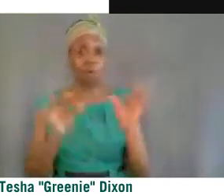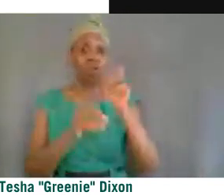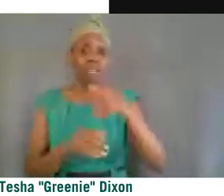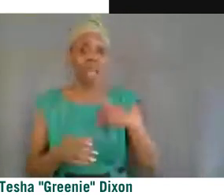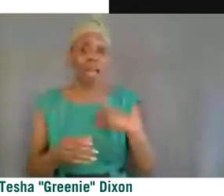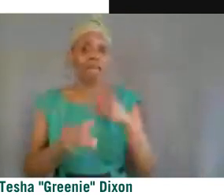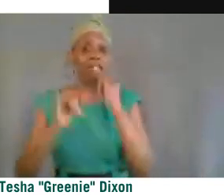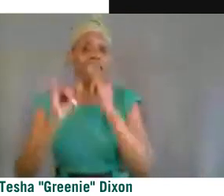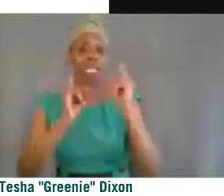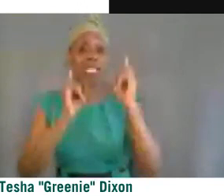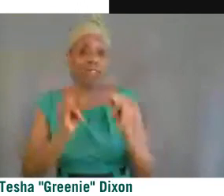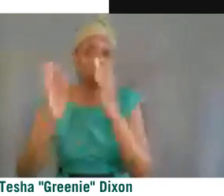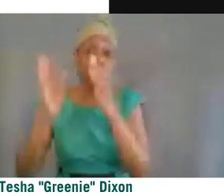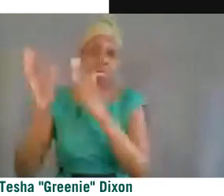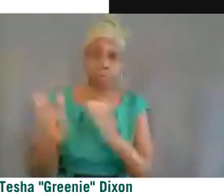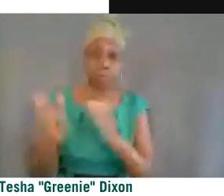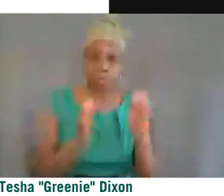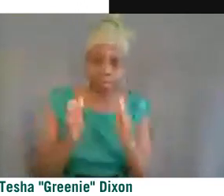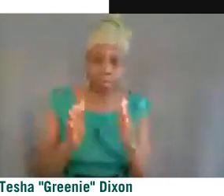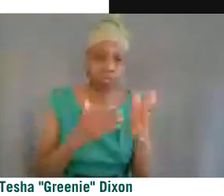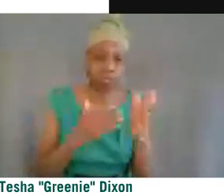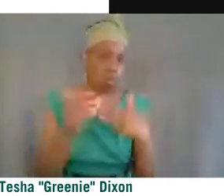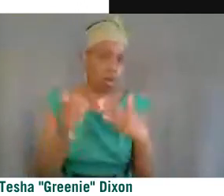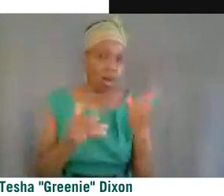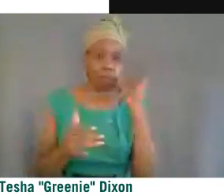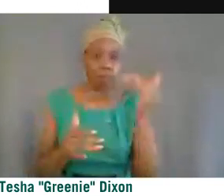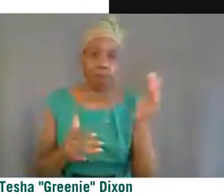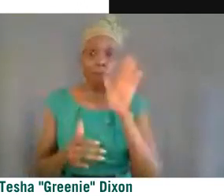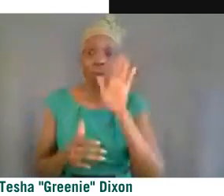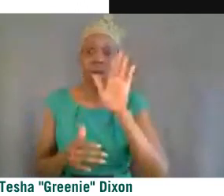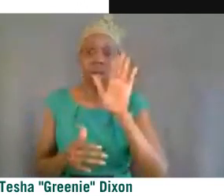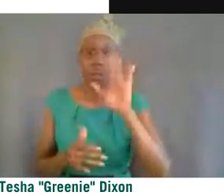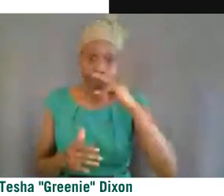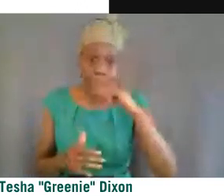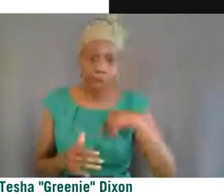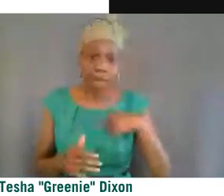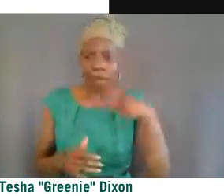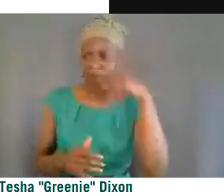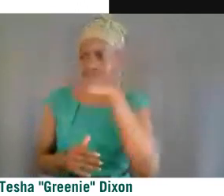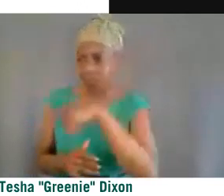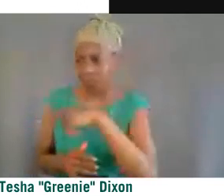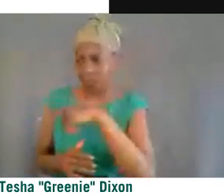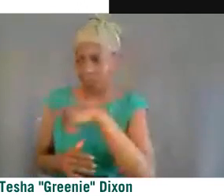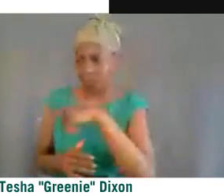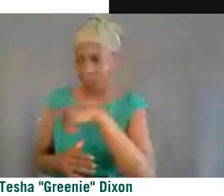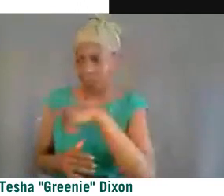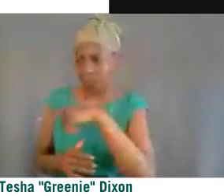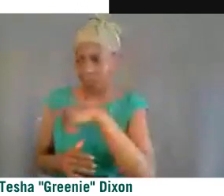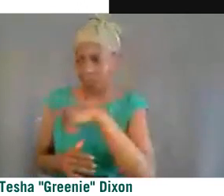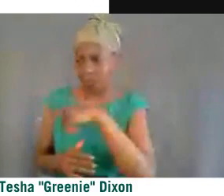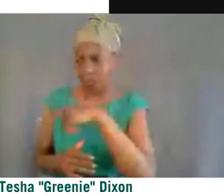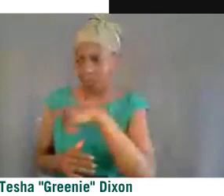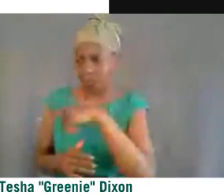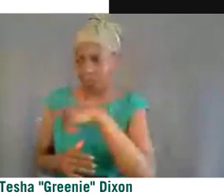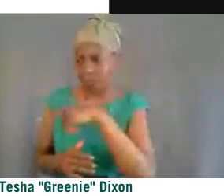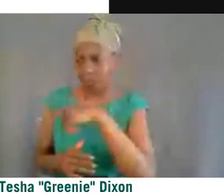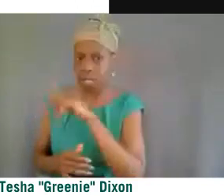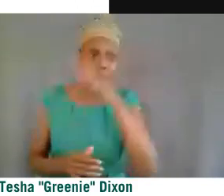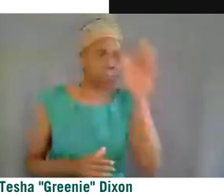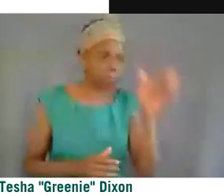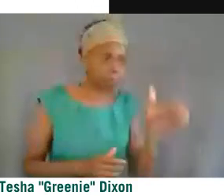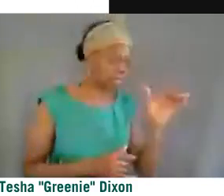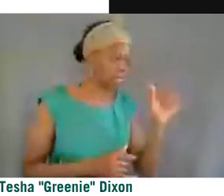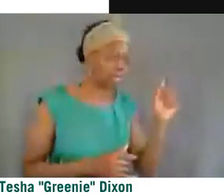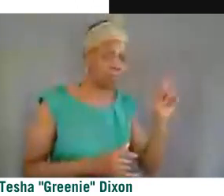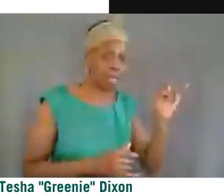individualized plans. So whether your child has spasticity or dystonia, whether you have ataxia, whatever it might be that it's affecting your movement, you need to